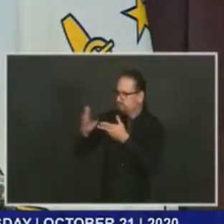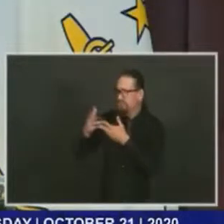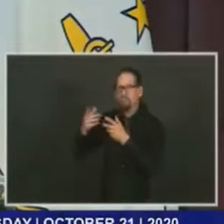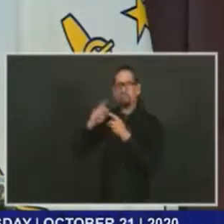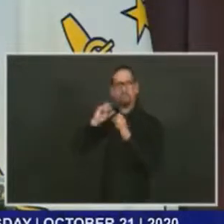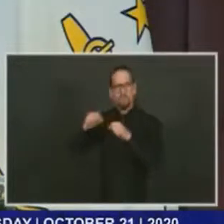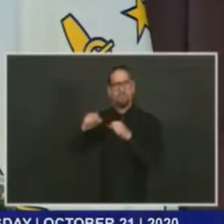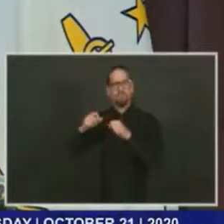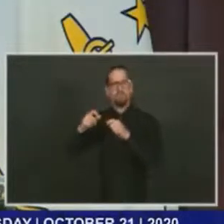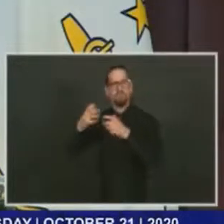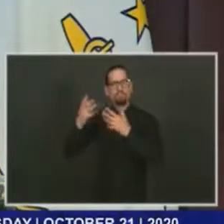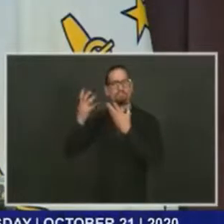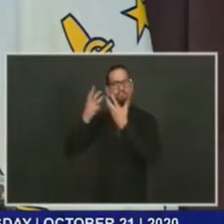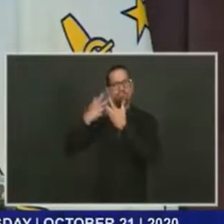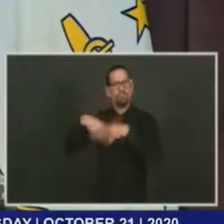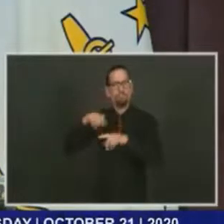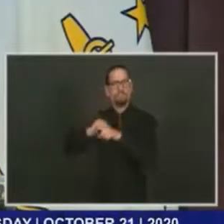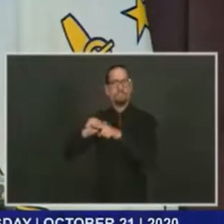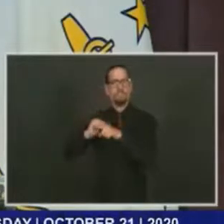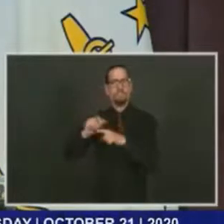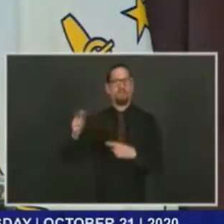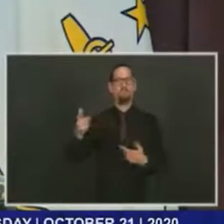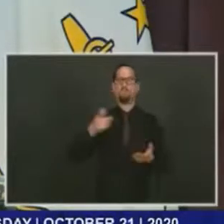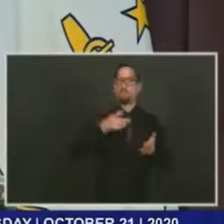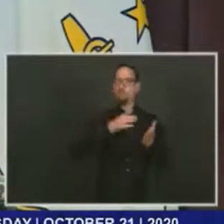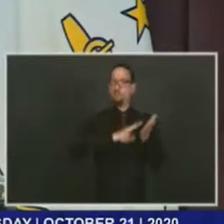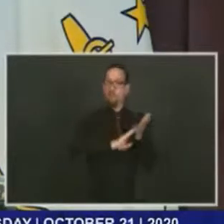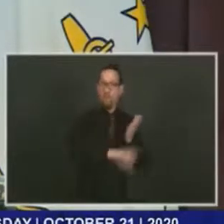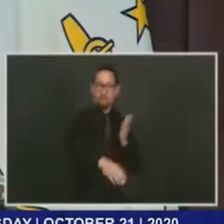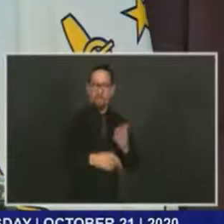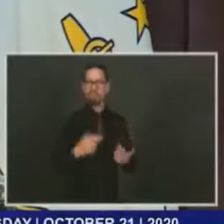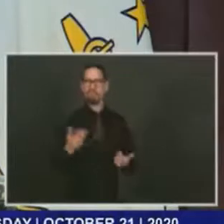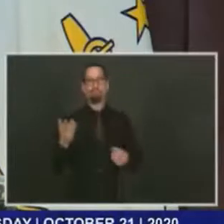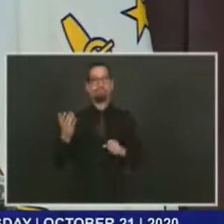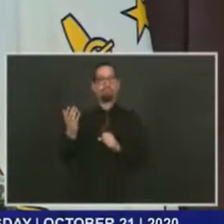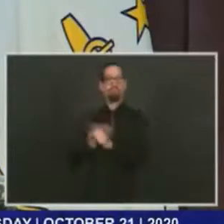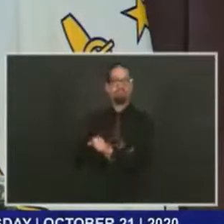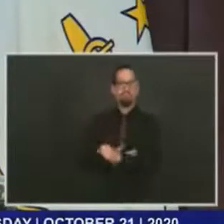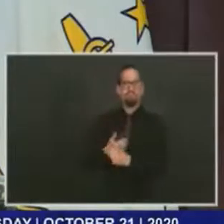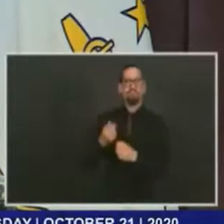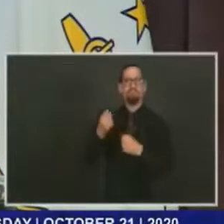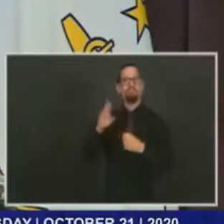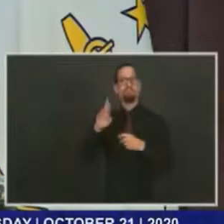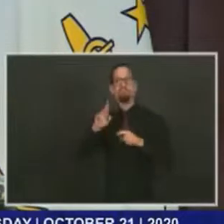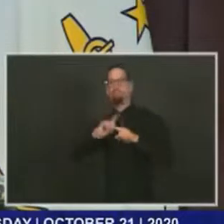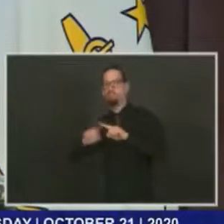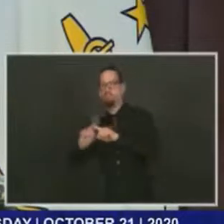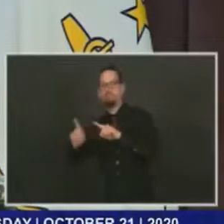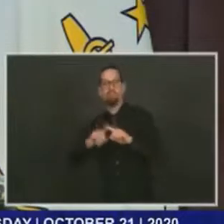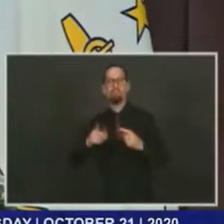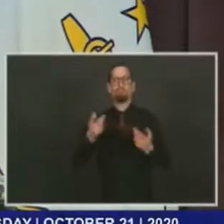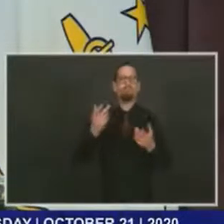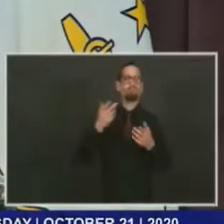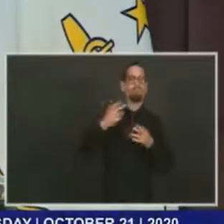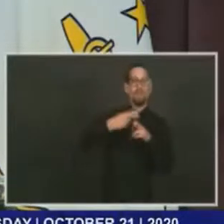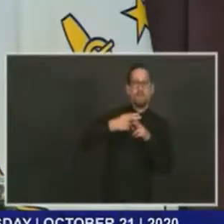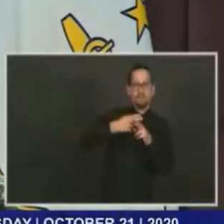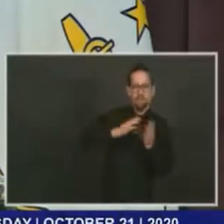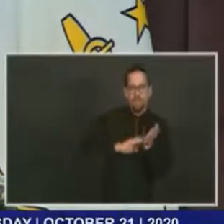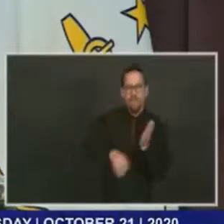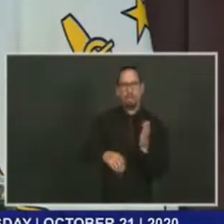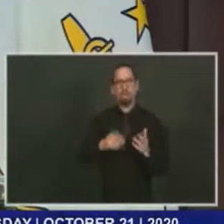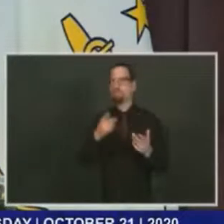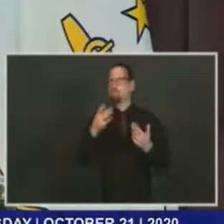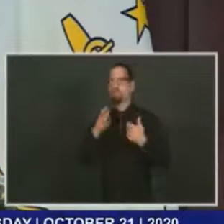or furloughed from a retailer, the mall, construction, architect, I mean,